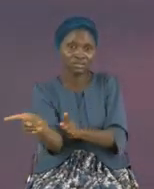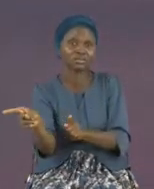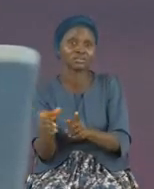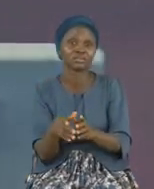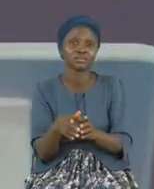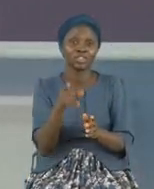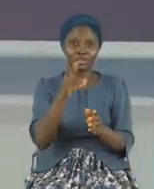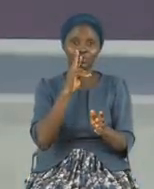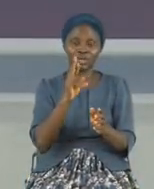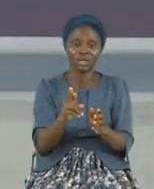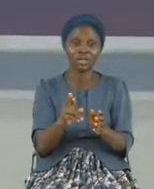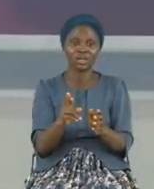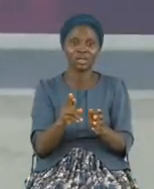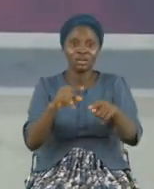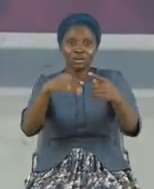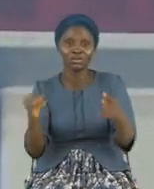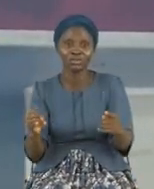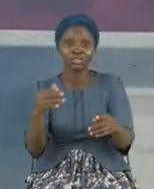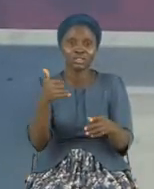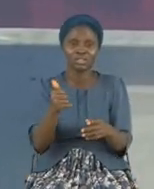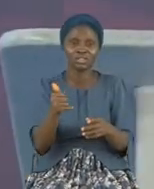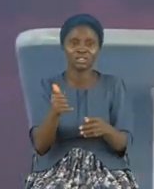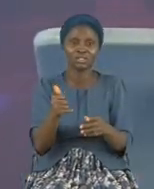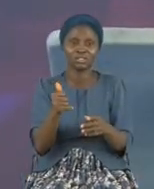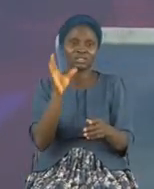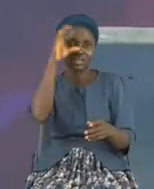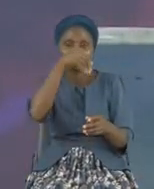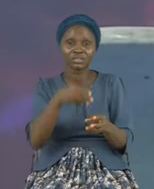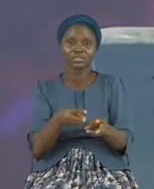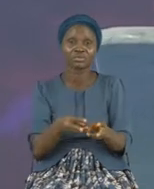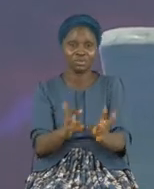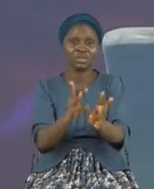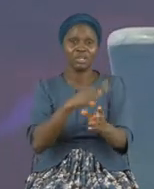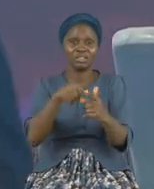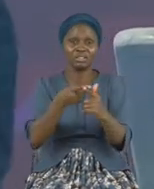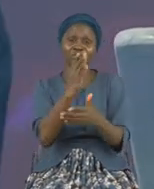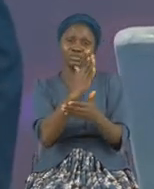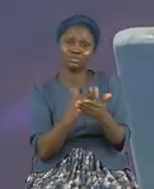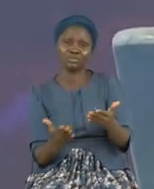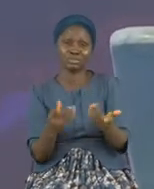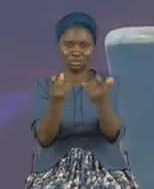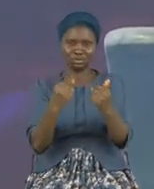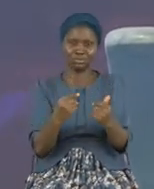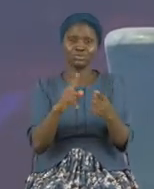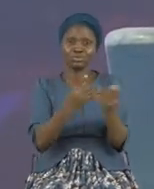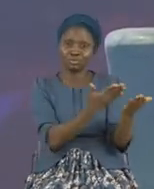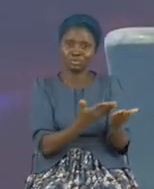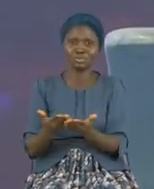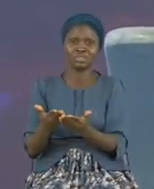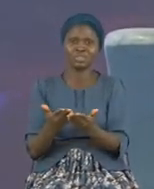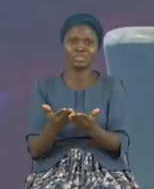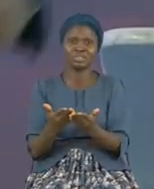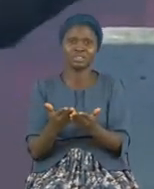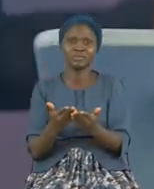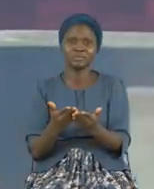going the straight way. And then something comes to bring distraction in your life. It's not only depression.